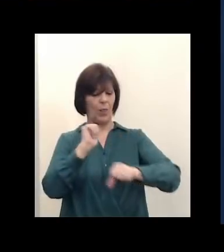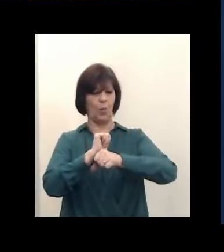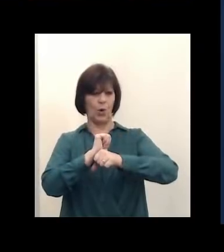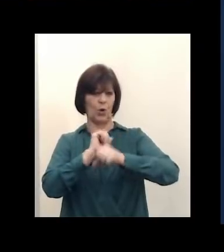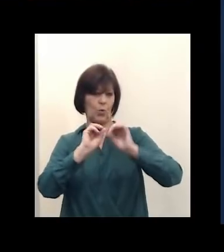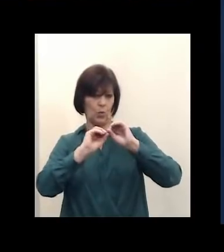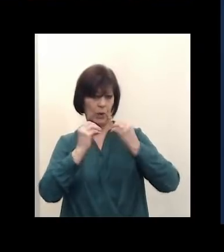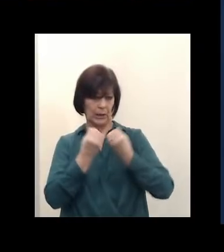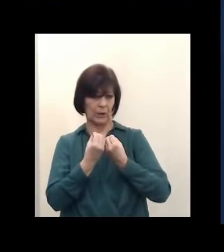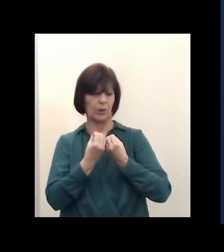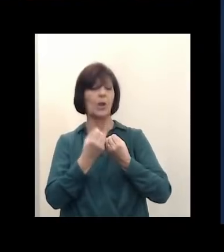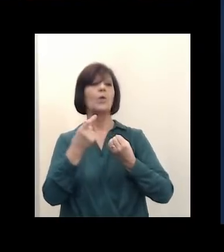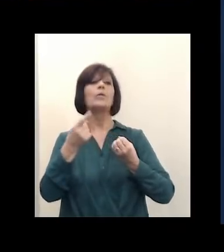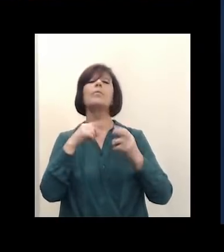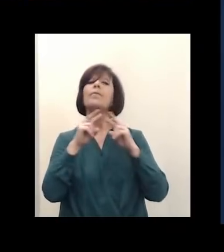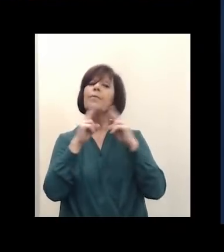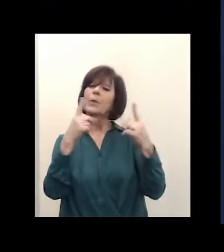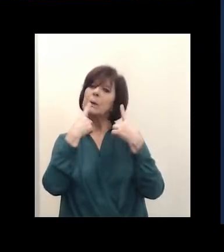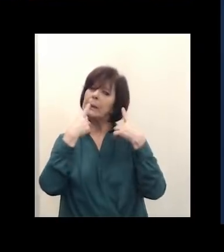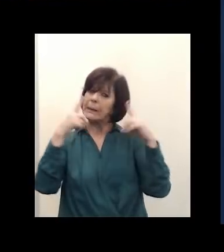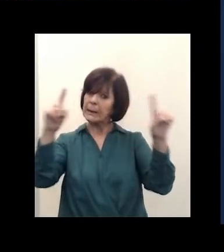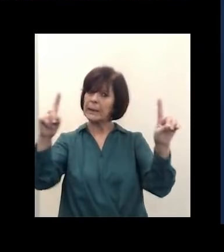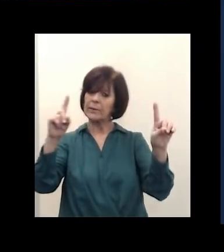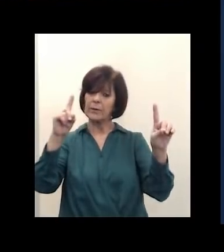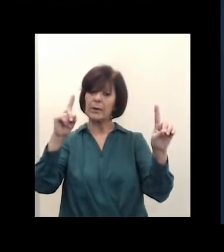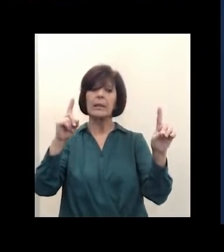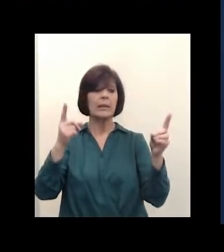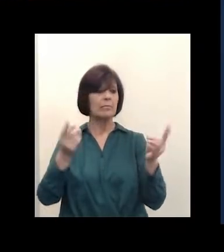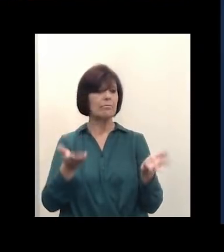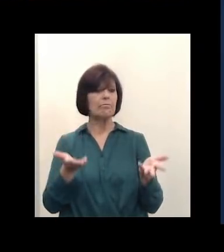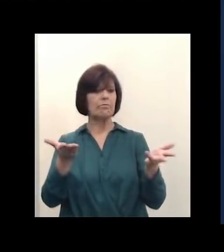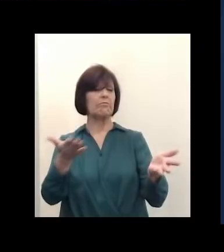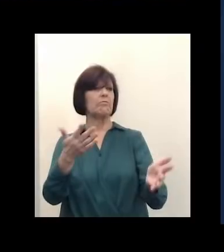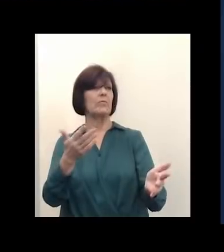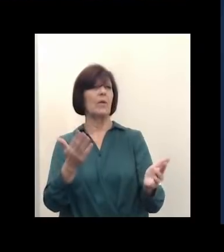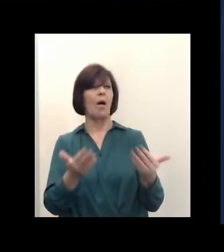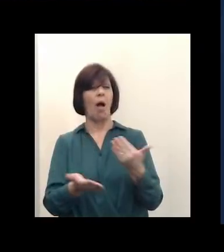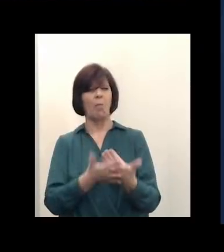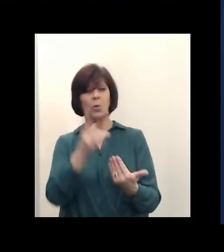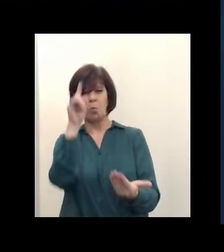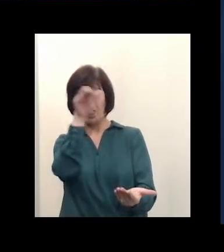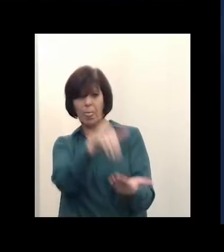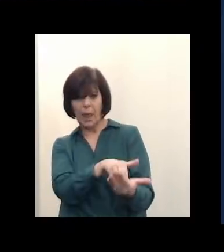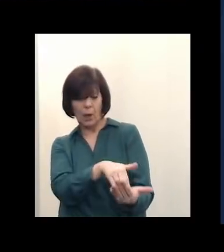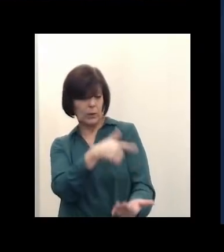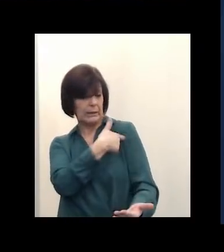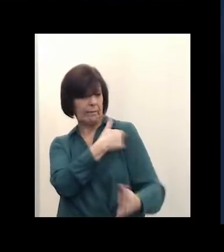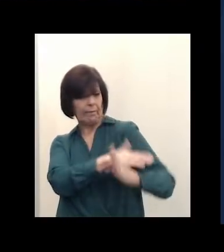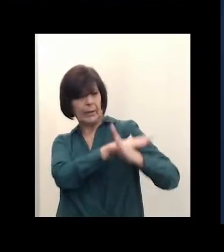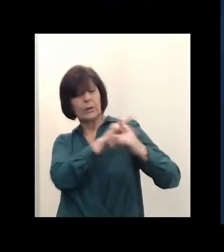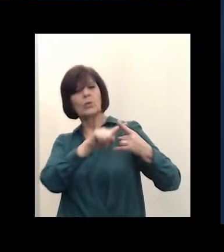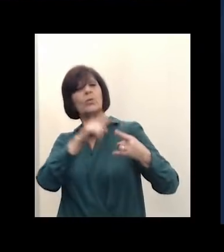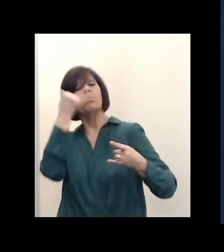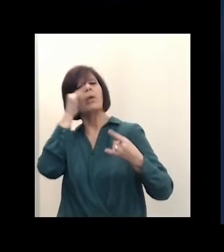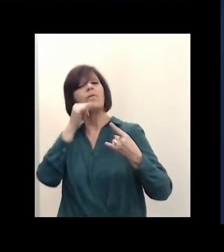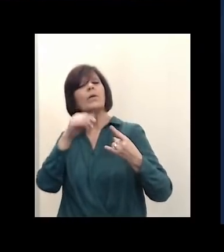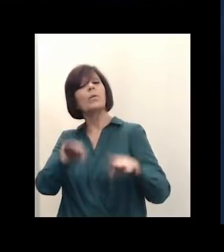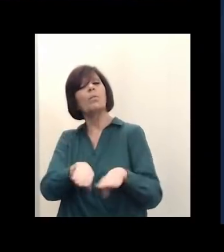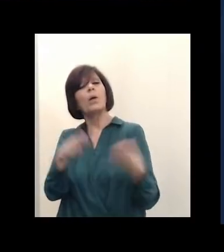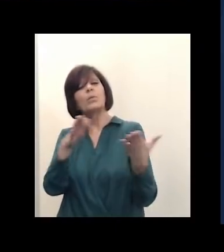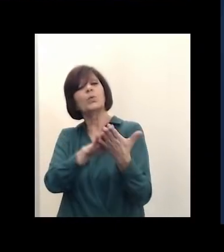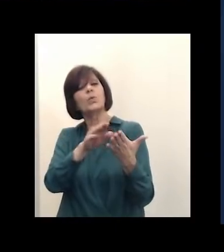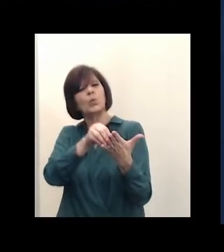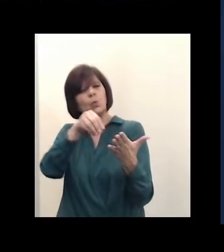and we've been very successful in delivering almost 1,000 vaccines to Buffalo Public Schools students, staff,